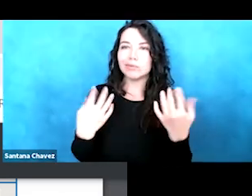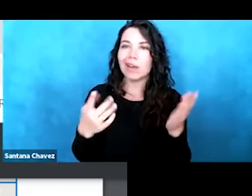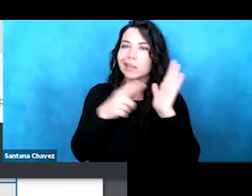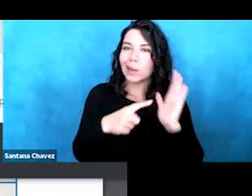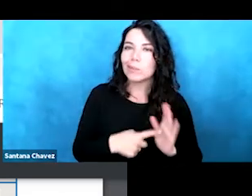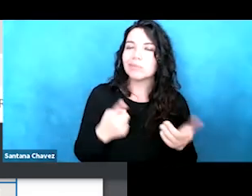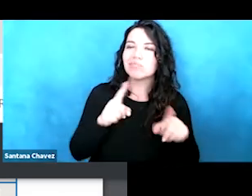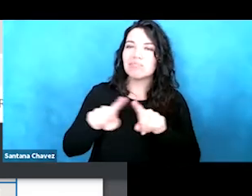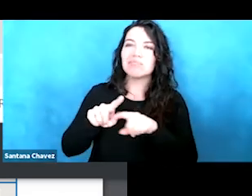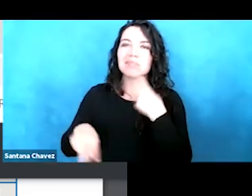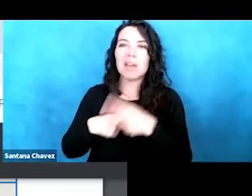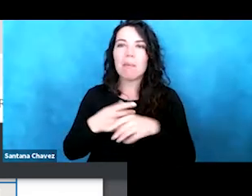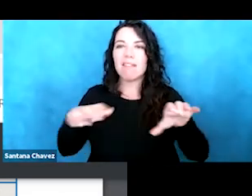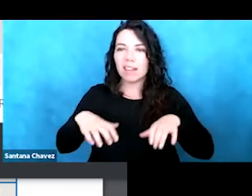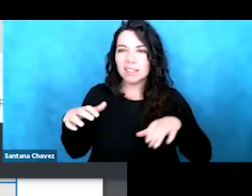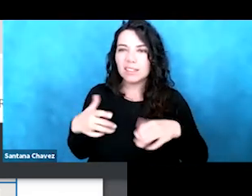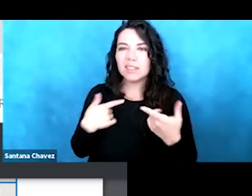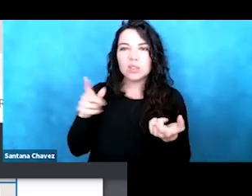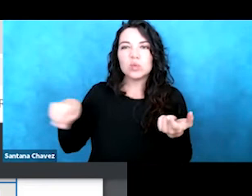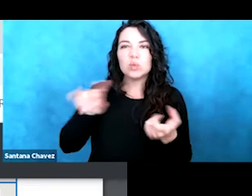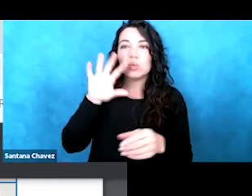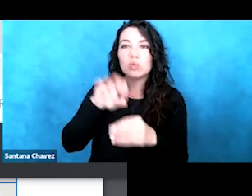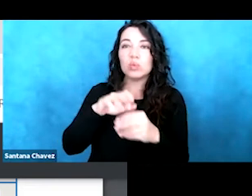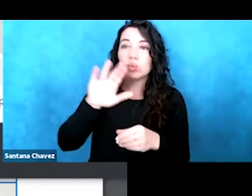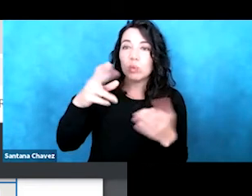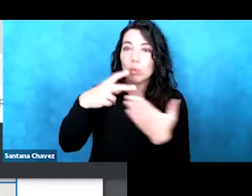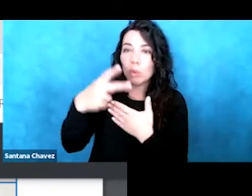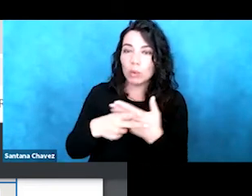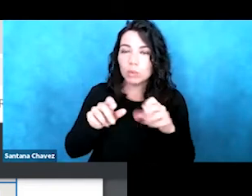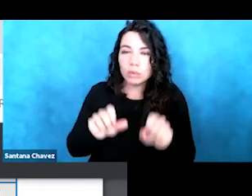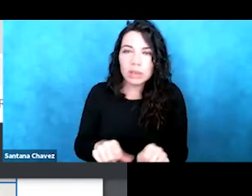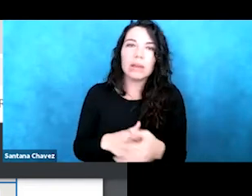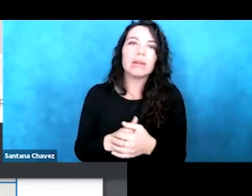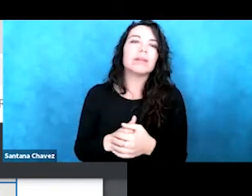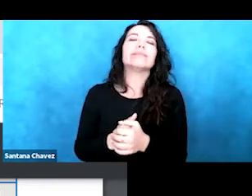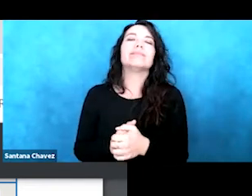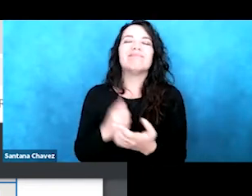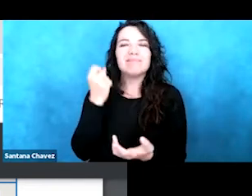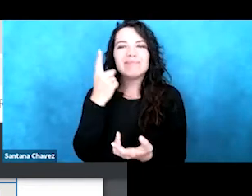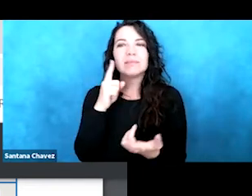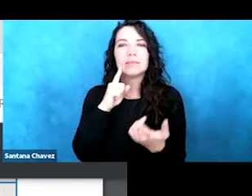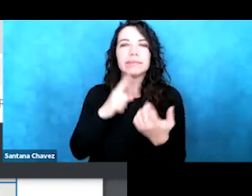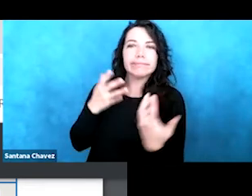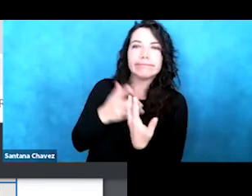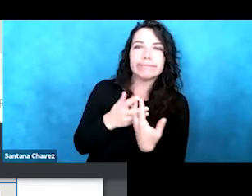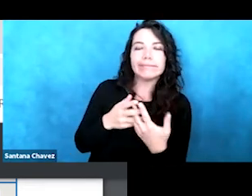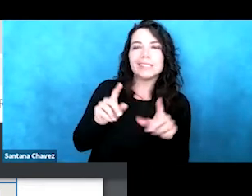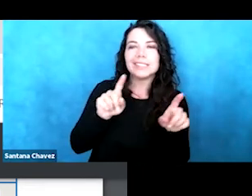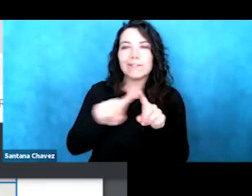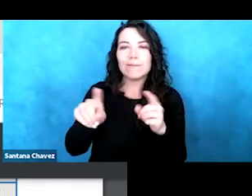you can include across these sectors that we looked at in the toolkit. So